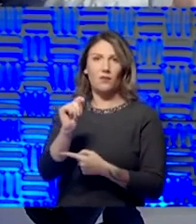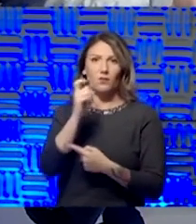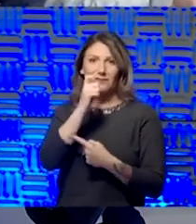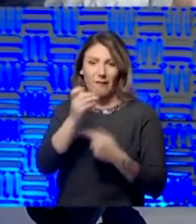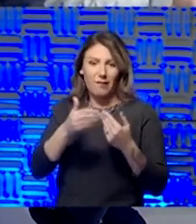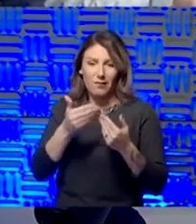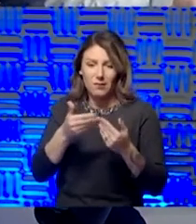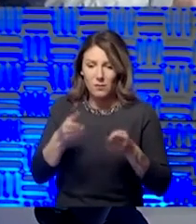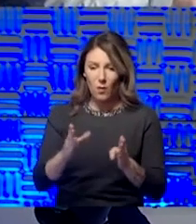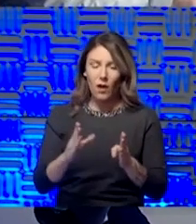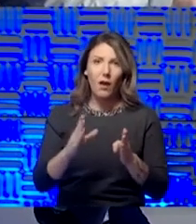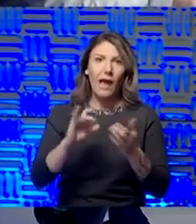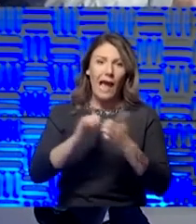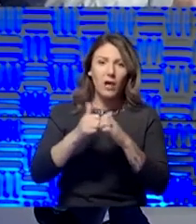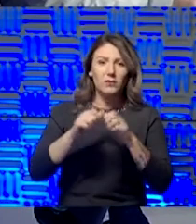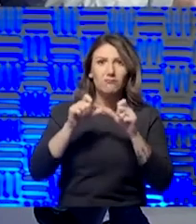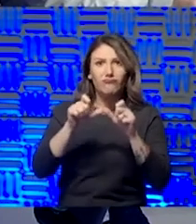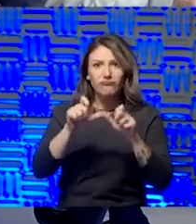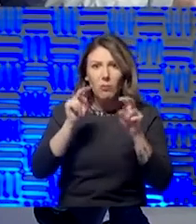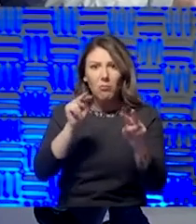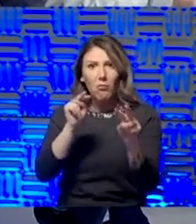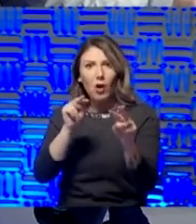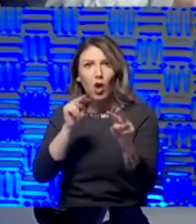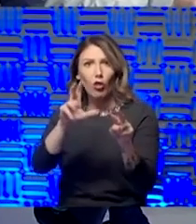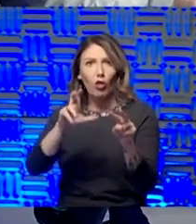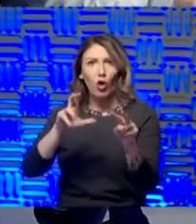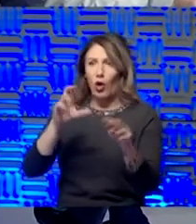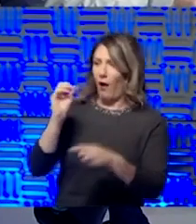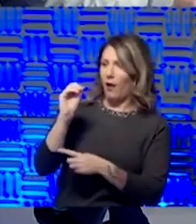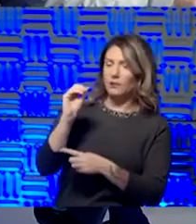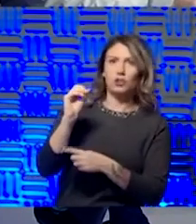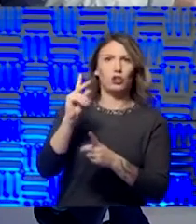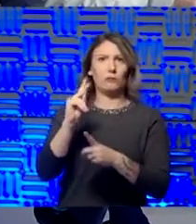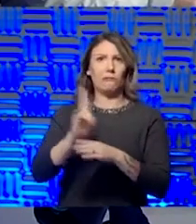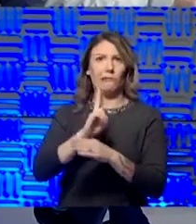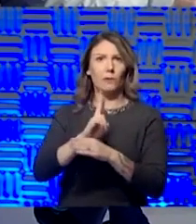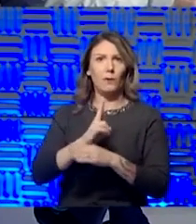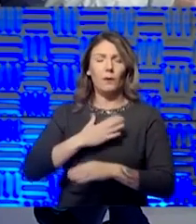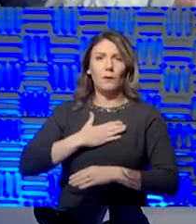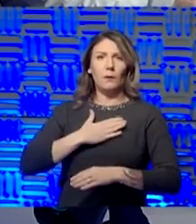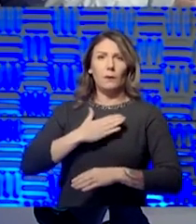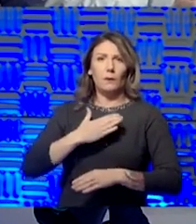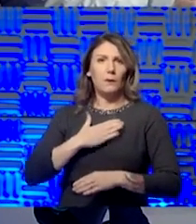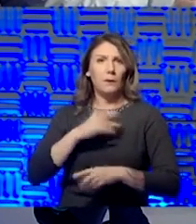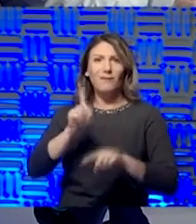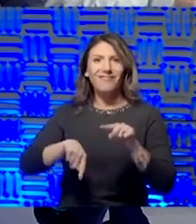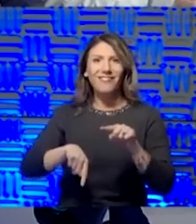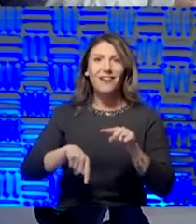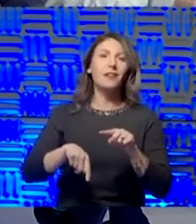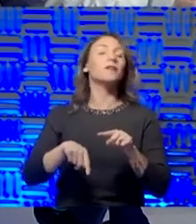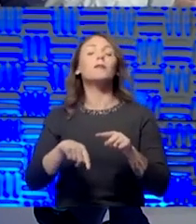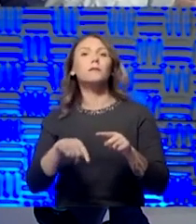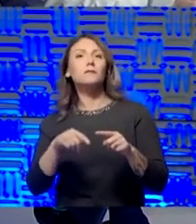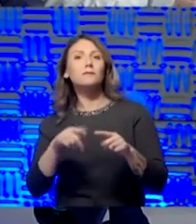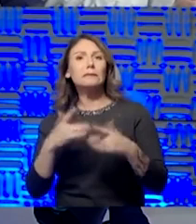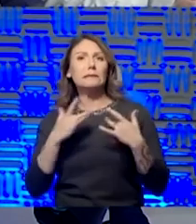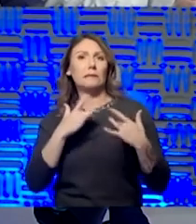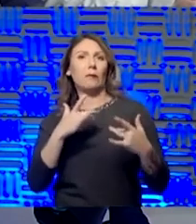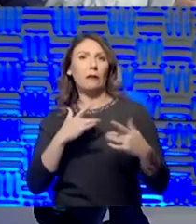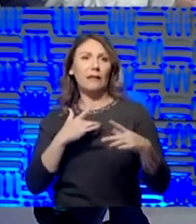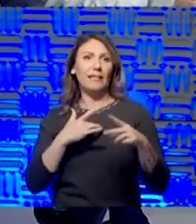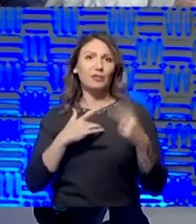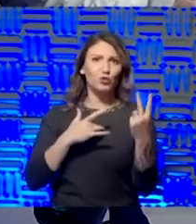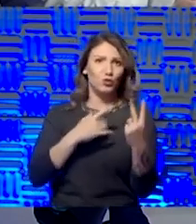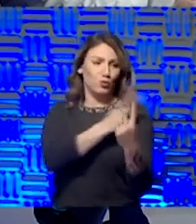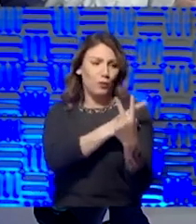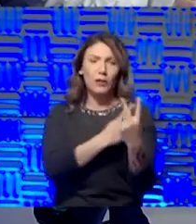to continuously monitor their oxygen saturation. And like you said, you're right, usually it's 2-to-1, but sometimes when someone's